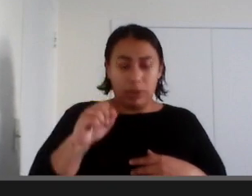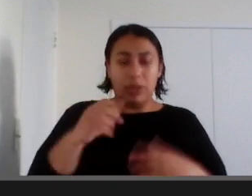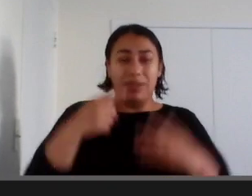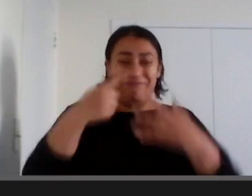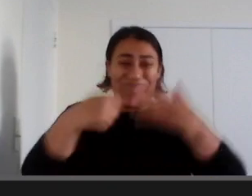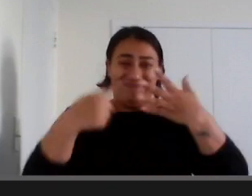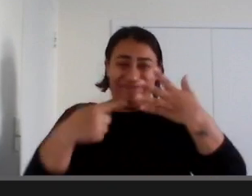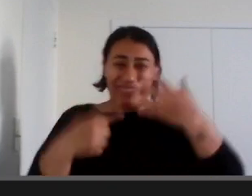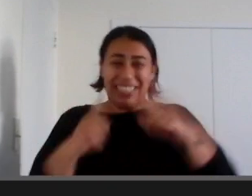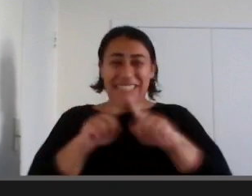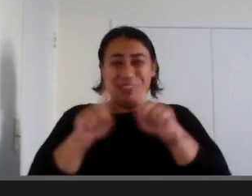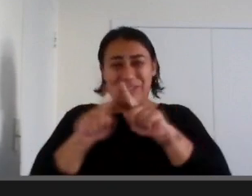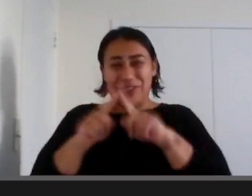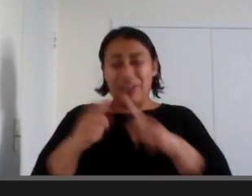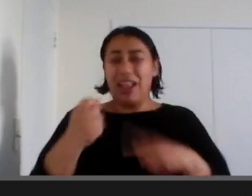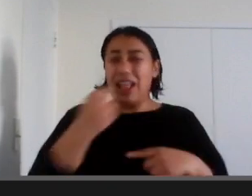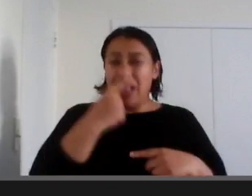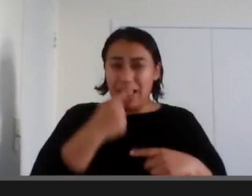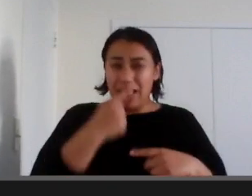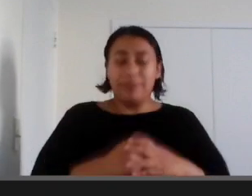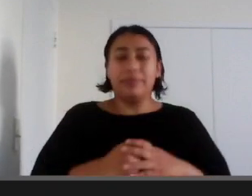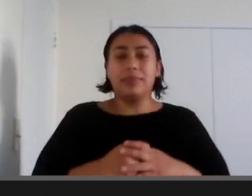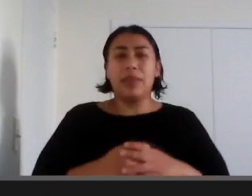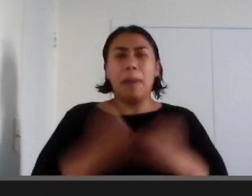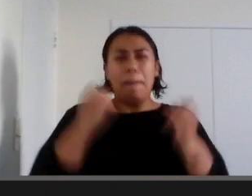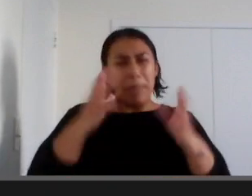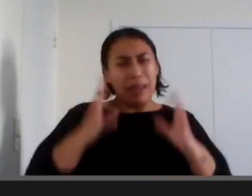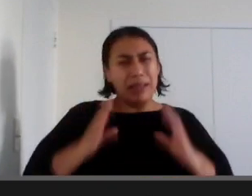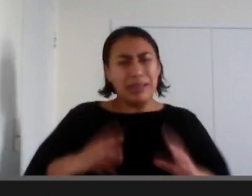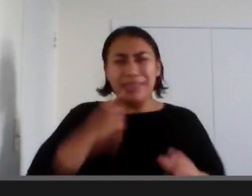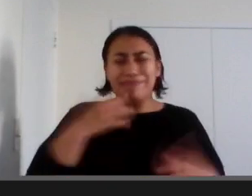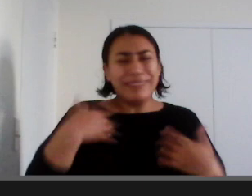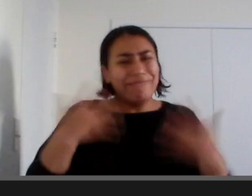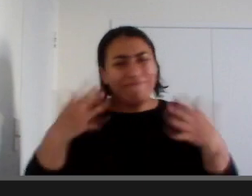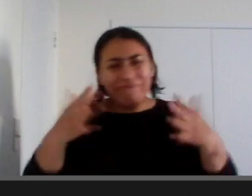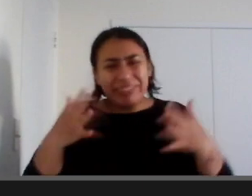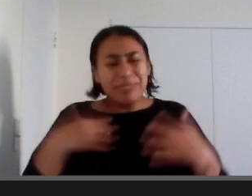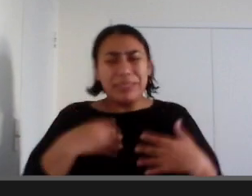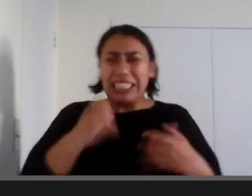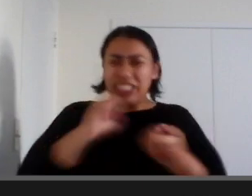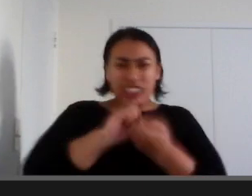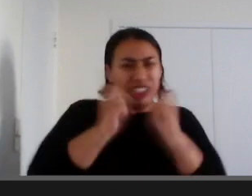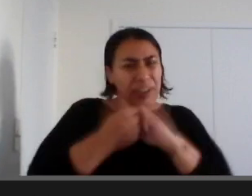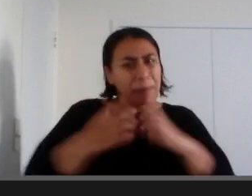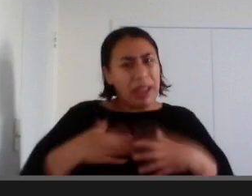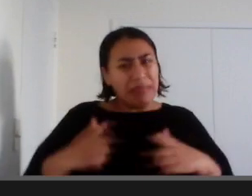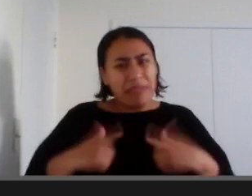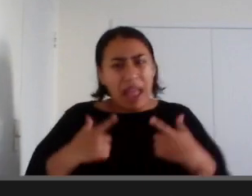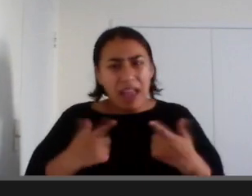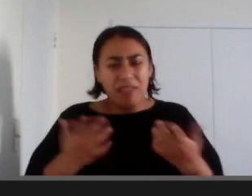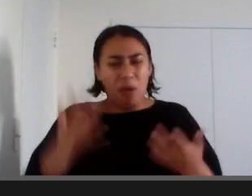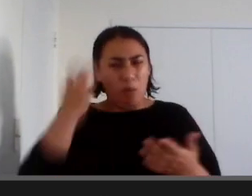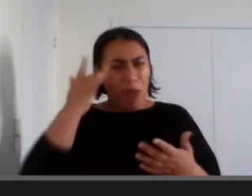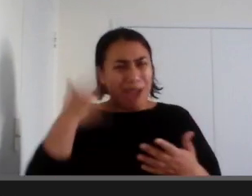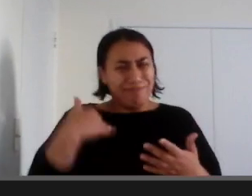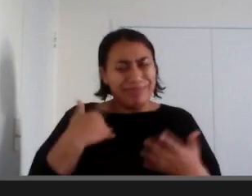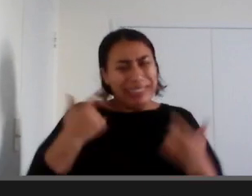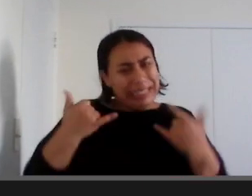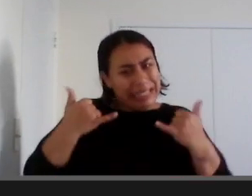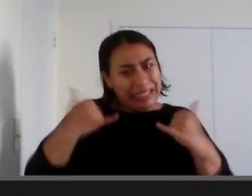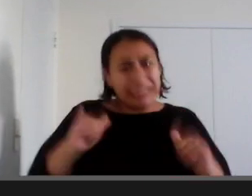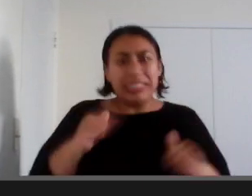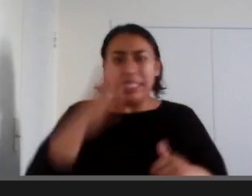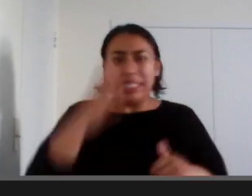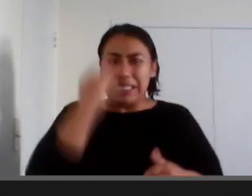or benzodiazepines. They usually have already made lifestyle changes, but to no avail. Their sleep disorder is often associated